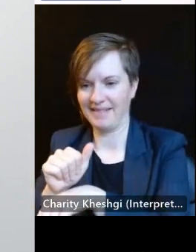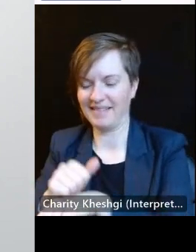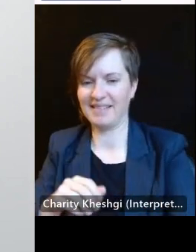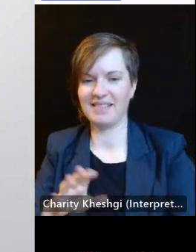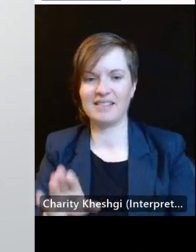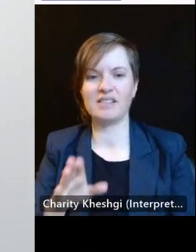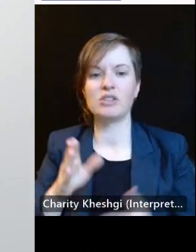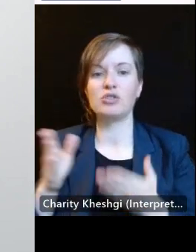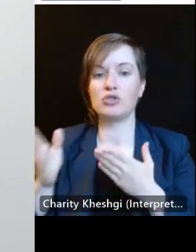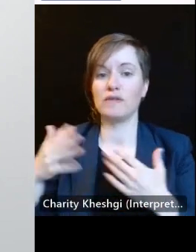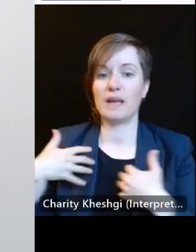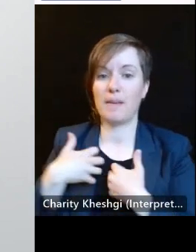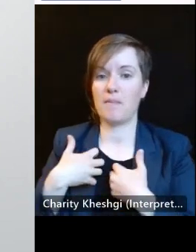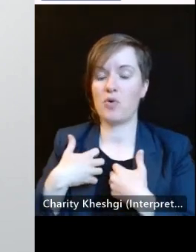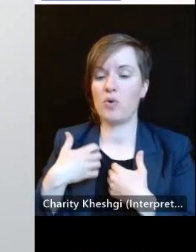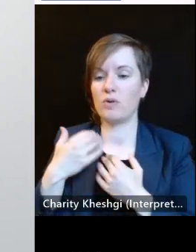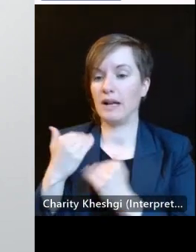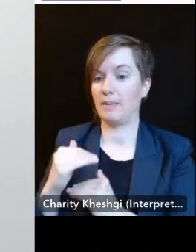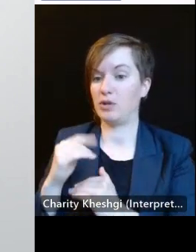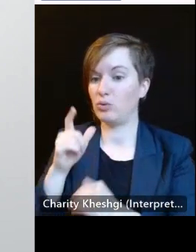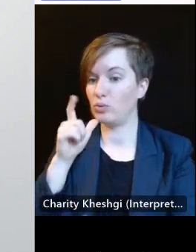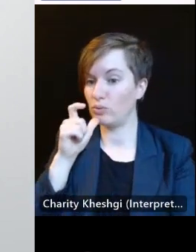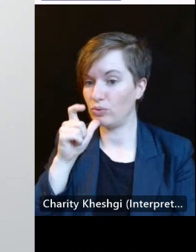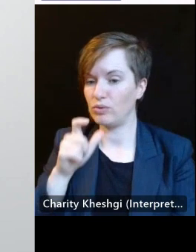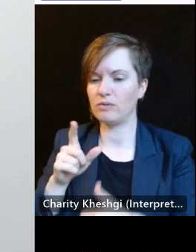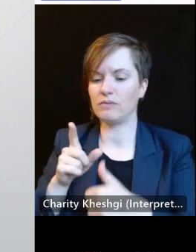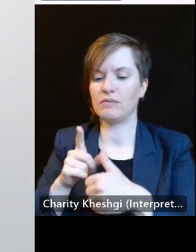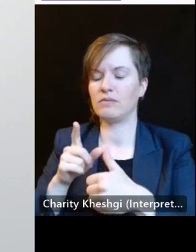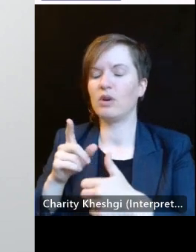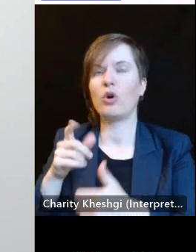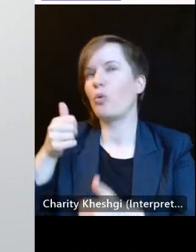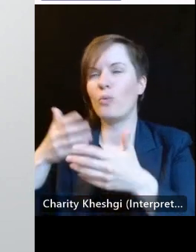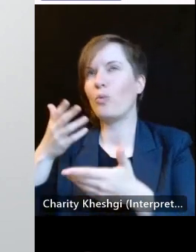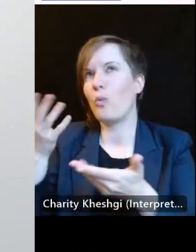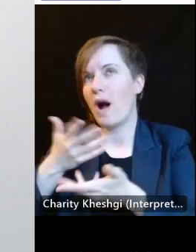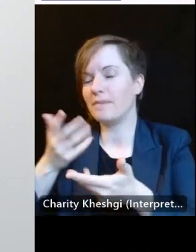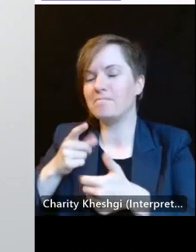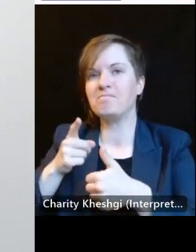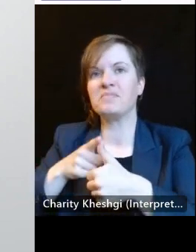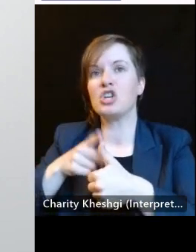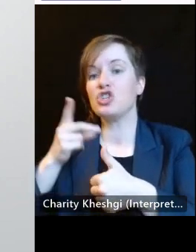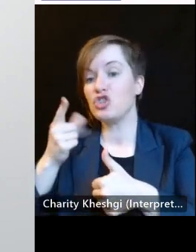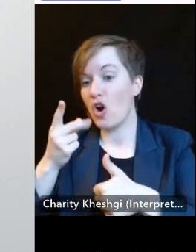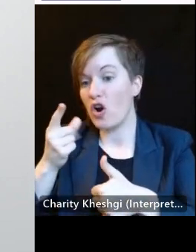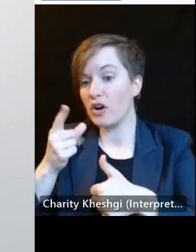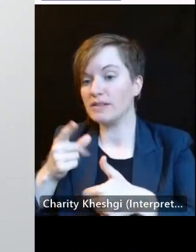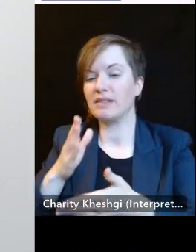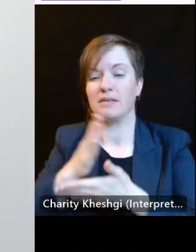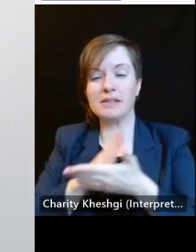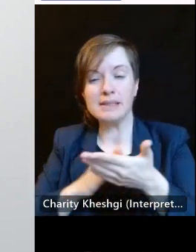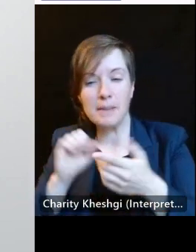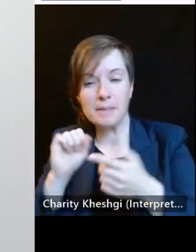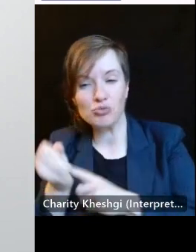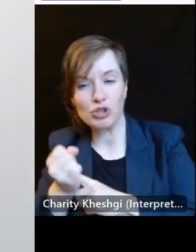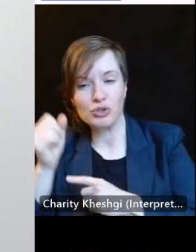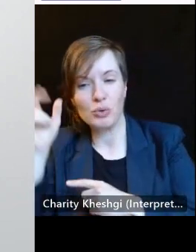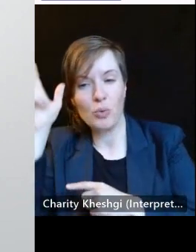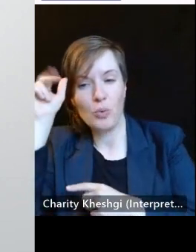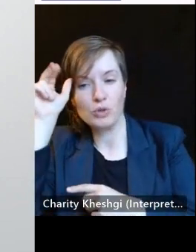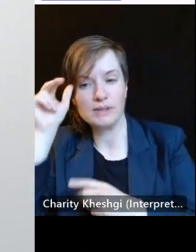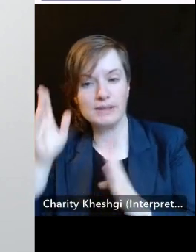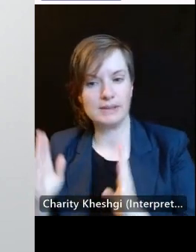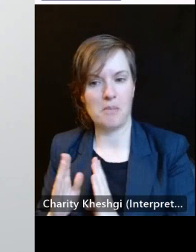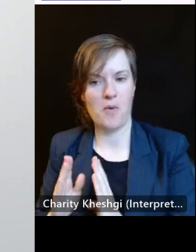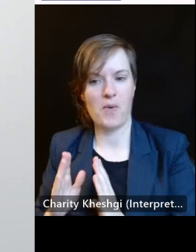dogs and in some cases miniature horses, and they have to be individually trained now to help a